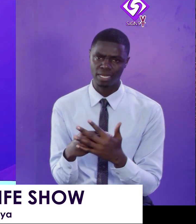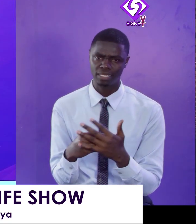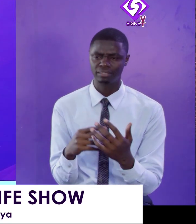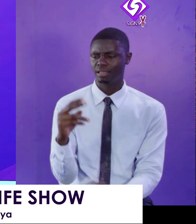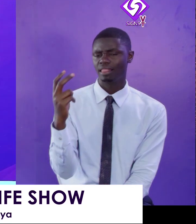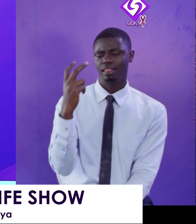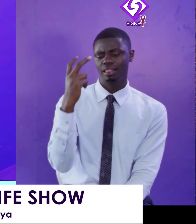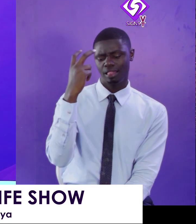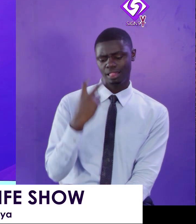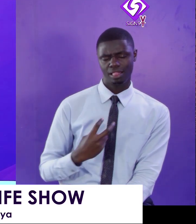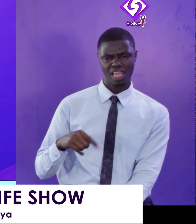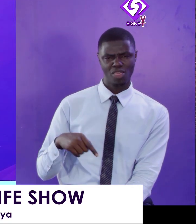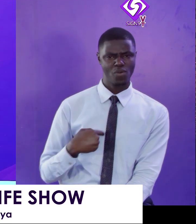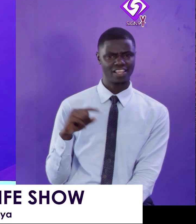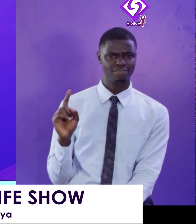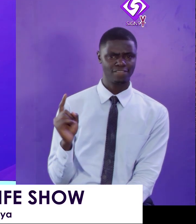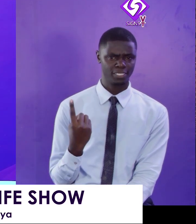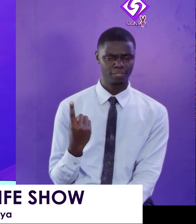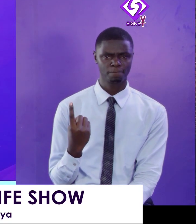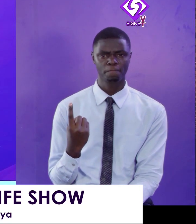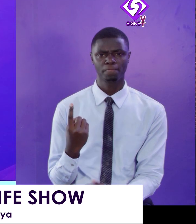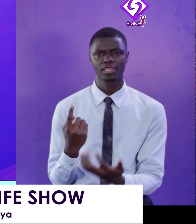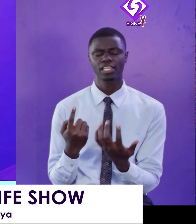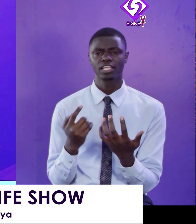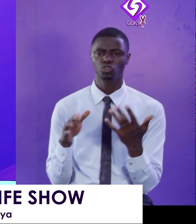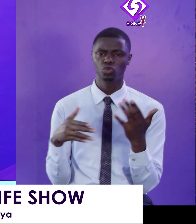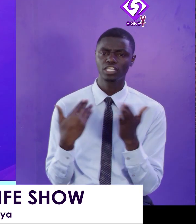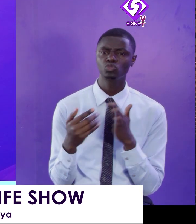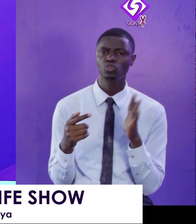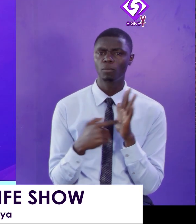yourself first. Go to a point where you